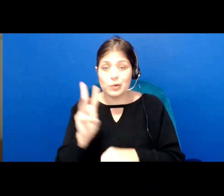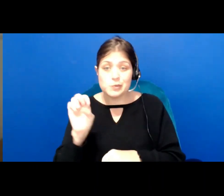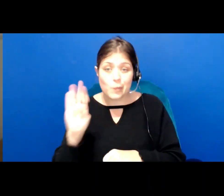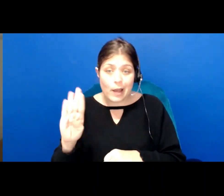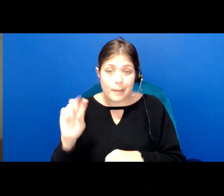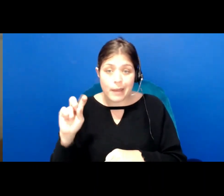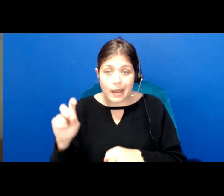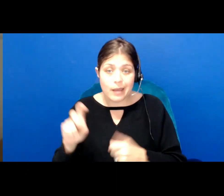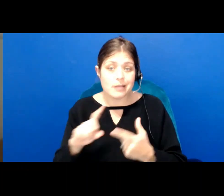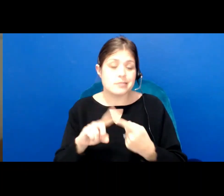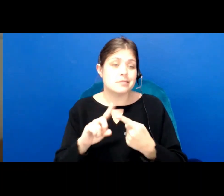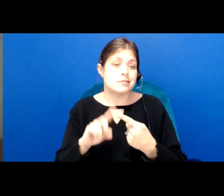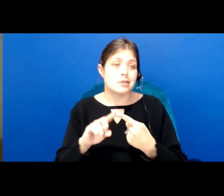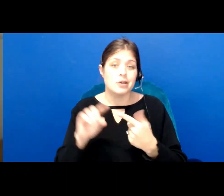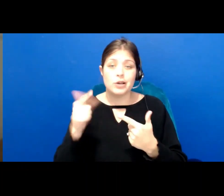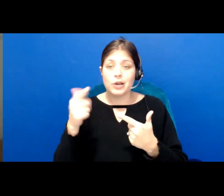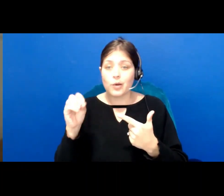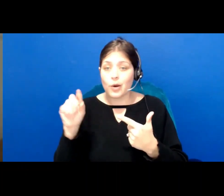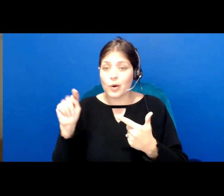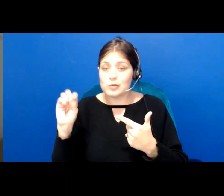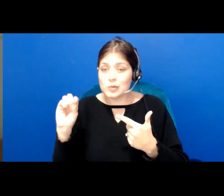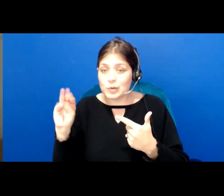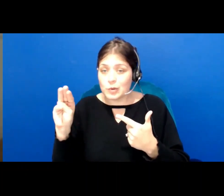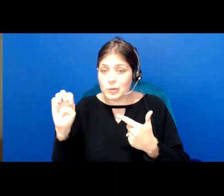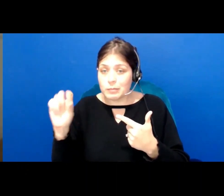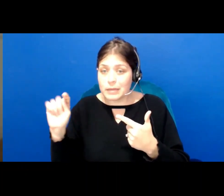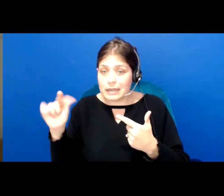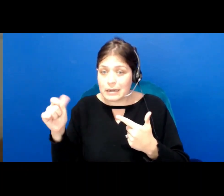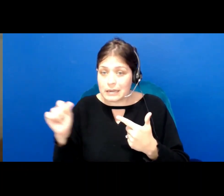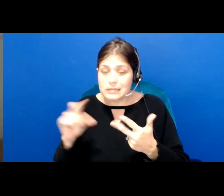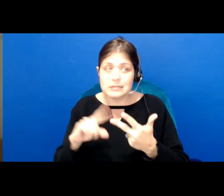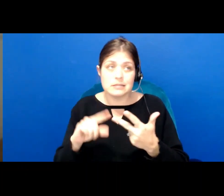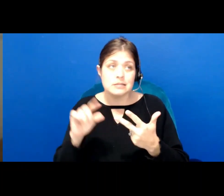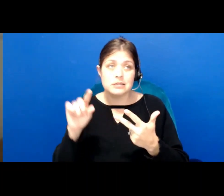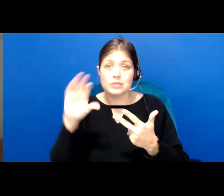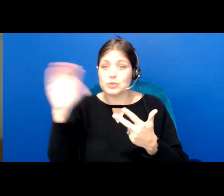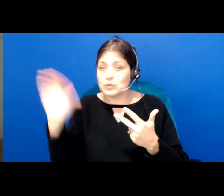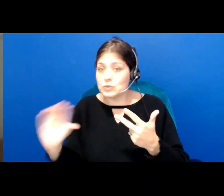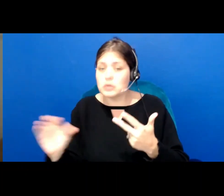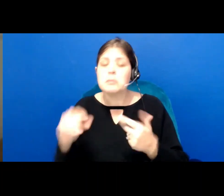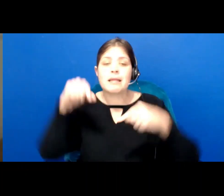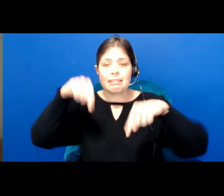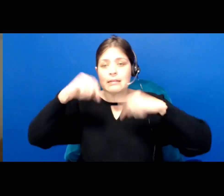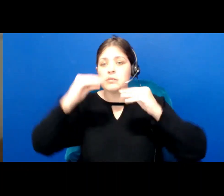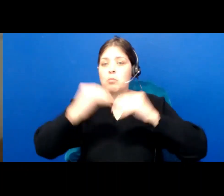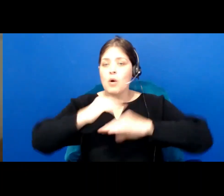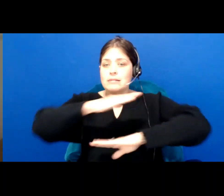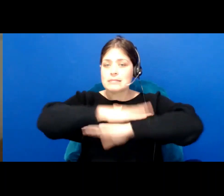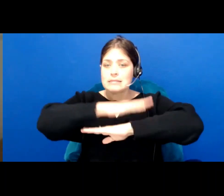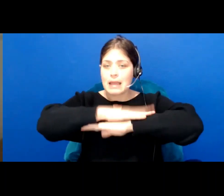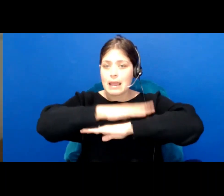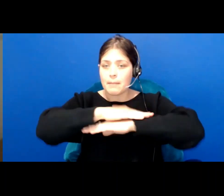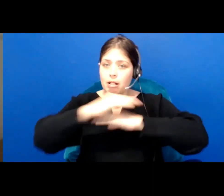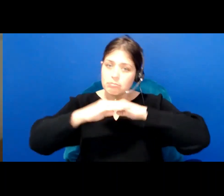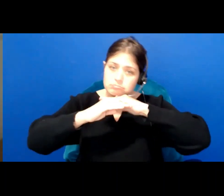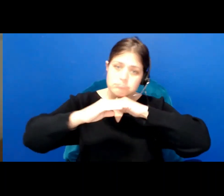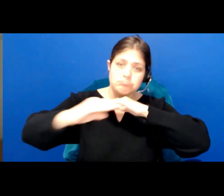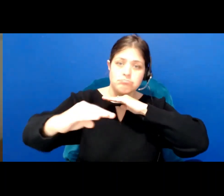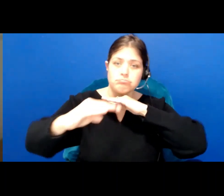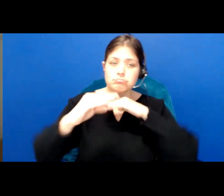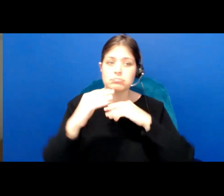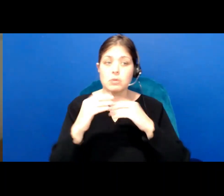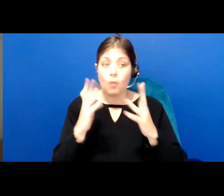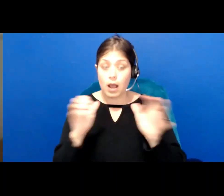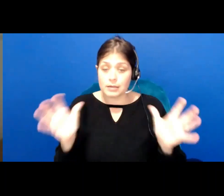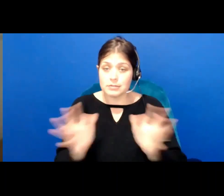GoToMeetings, or Zoom, it's a more stable platform because it's driven by very